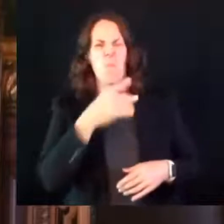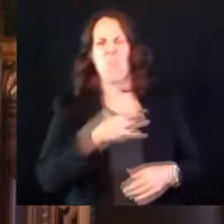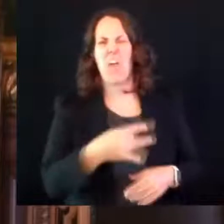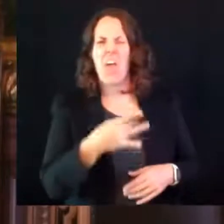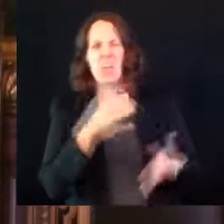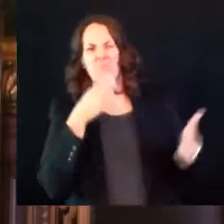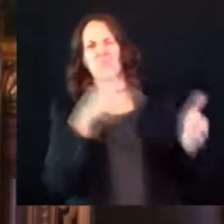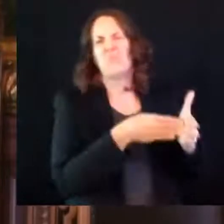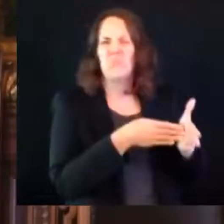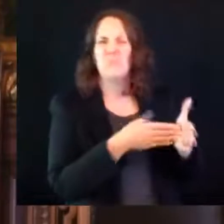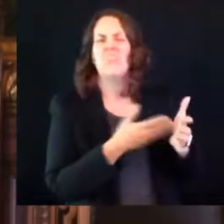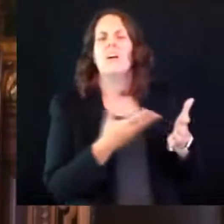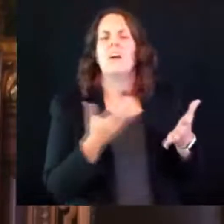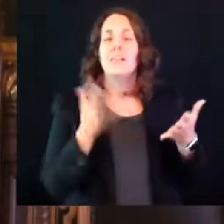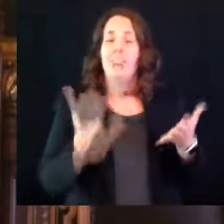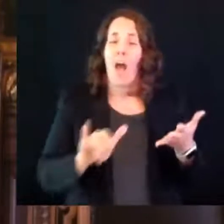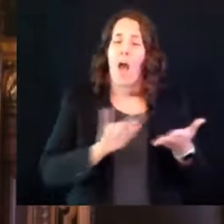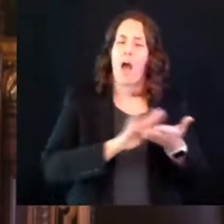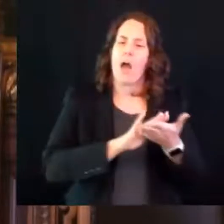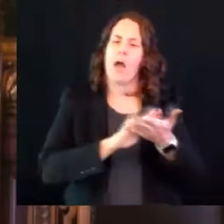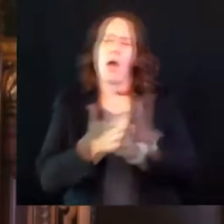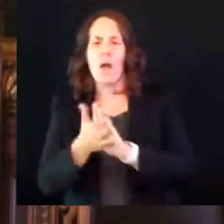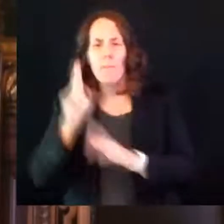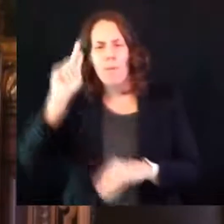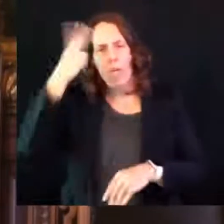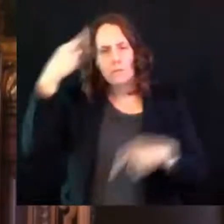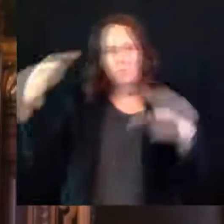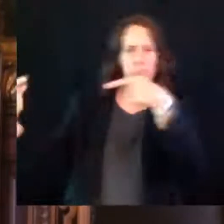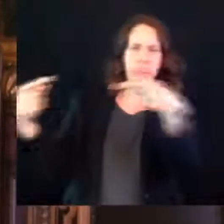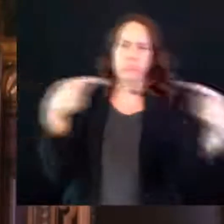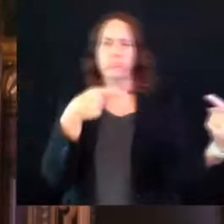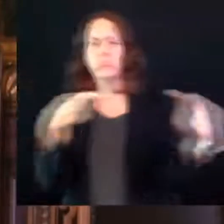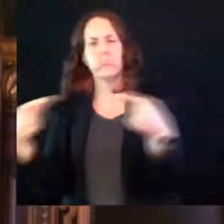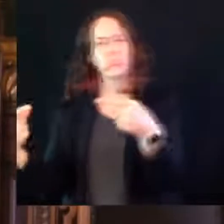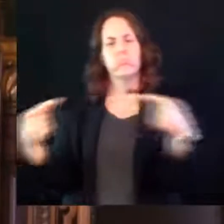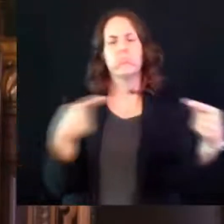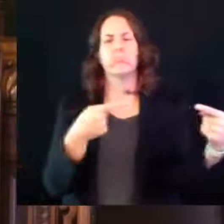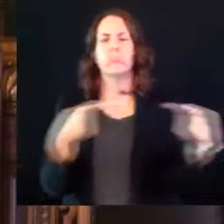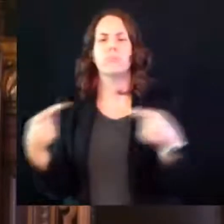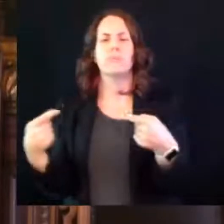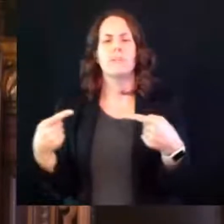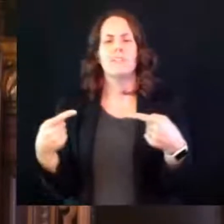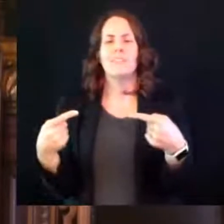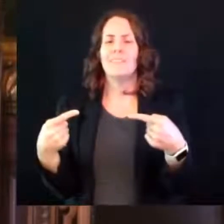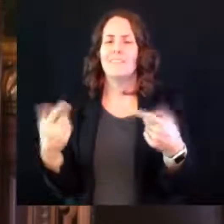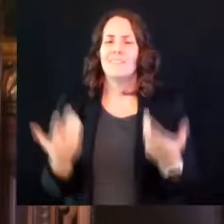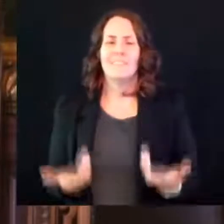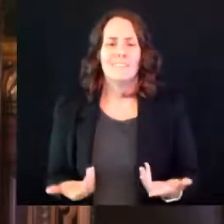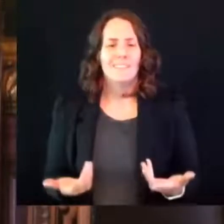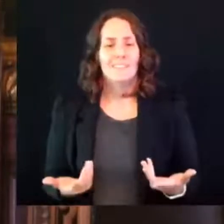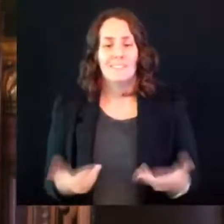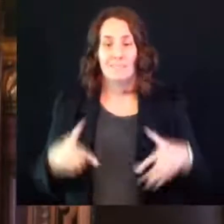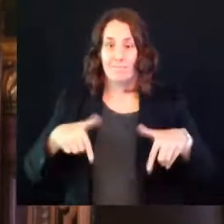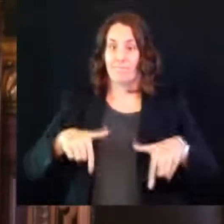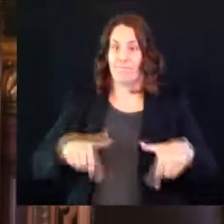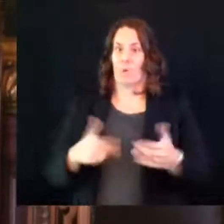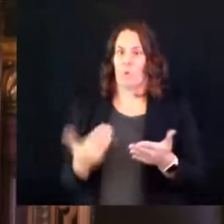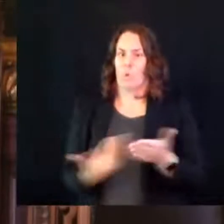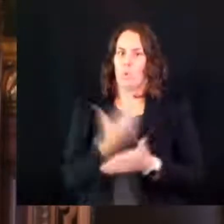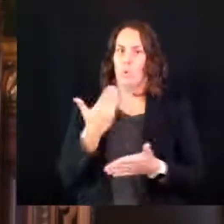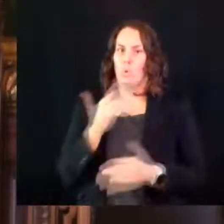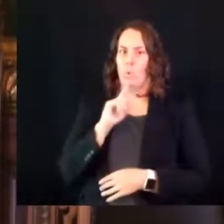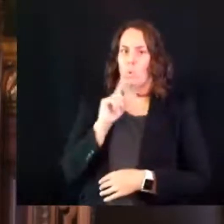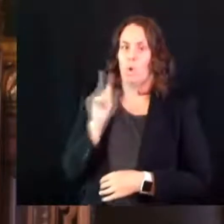doubt that we'll probably see litigation on this order as well. That said, this is a very targeted order. It's using